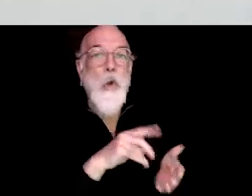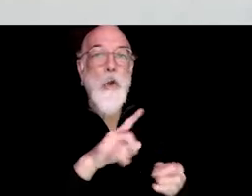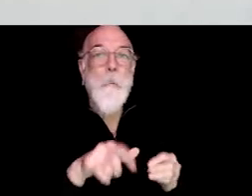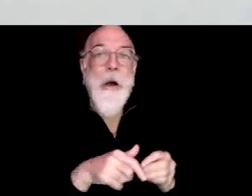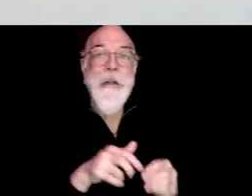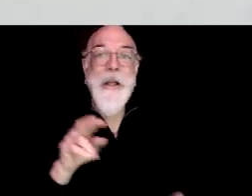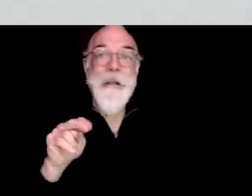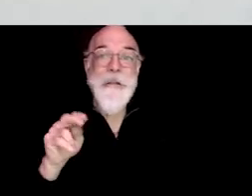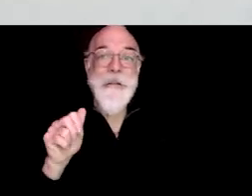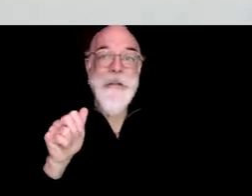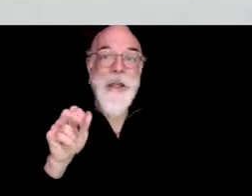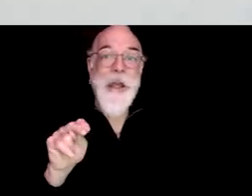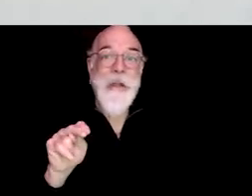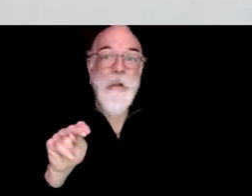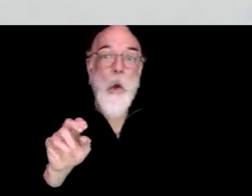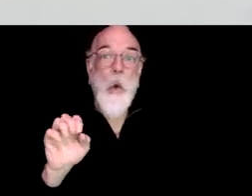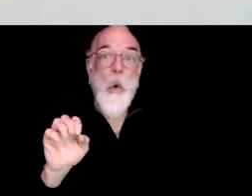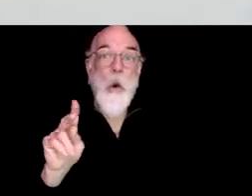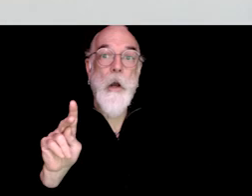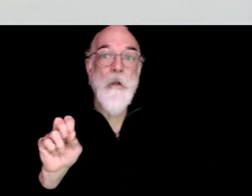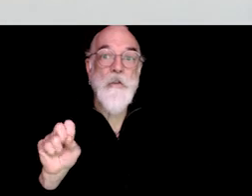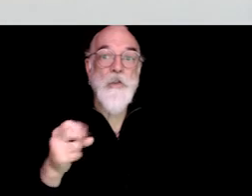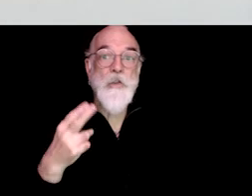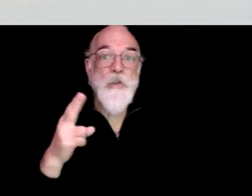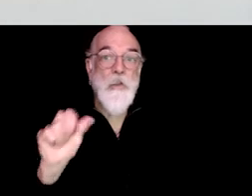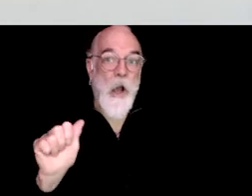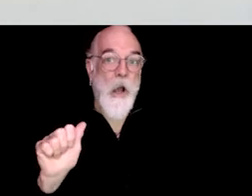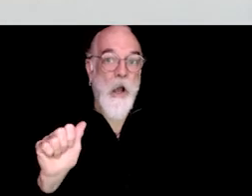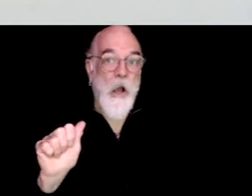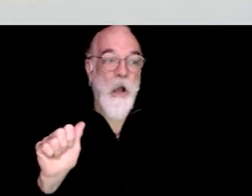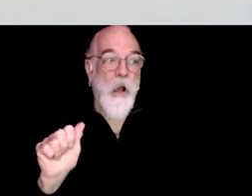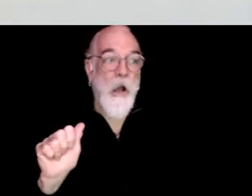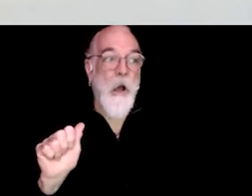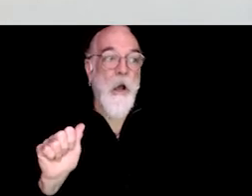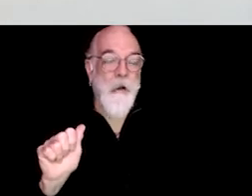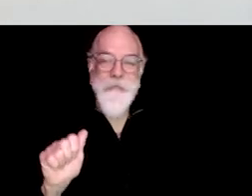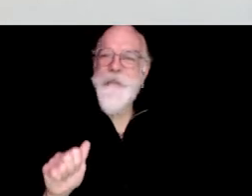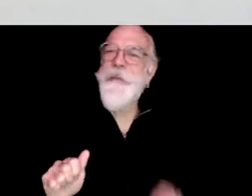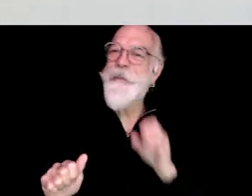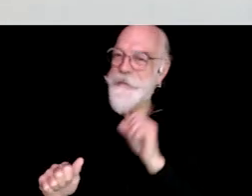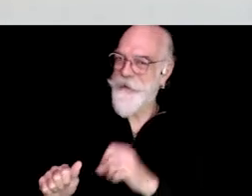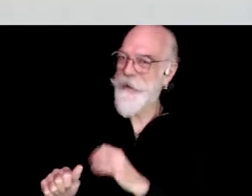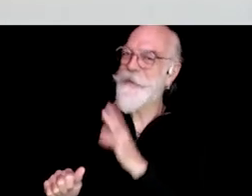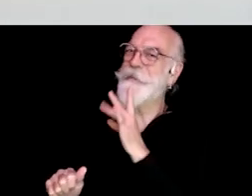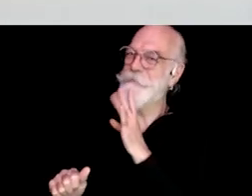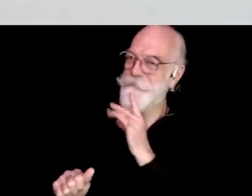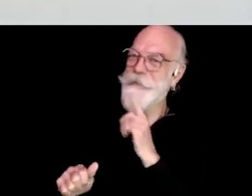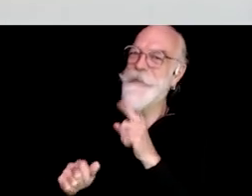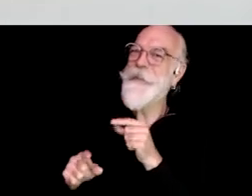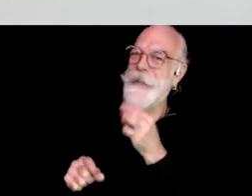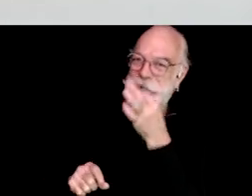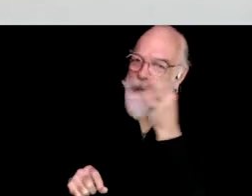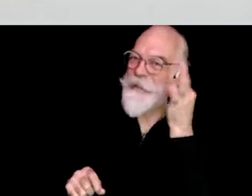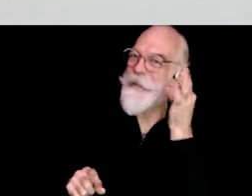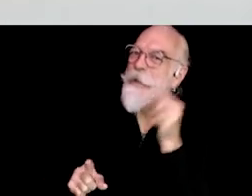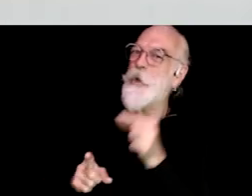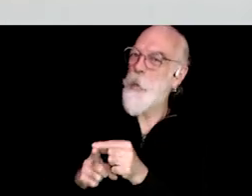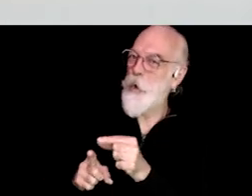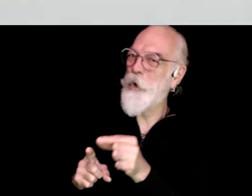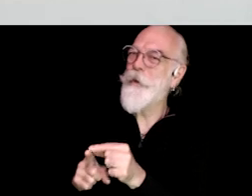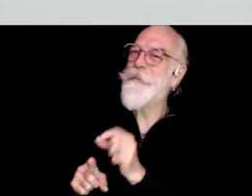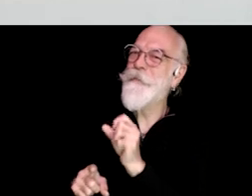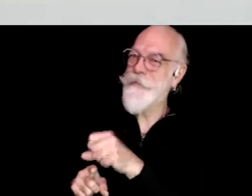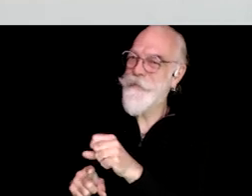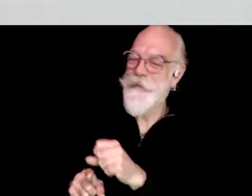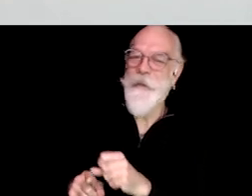about Nanoksha. I think I'm saying that. Am I saying that right? Nanoksha. And then and also